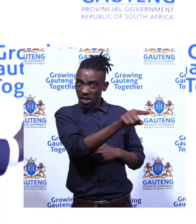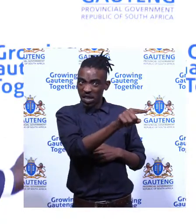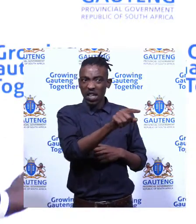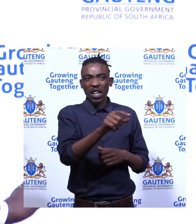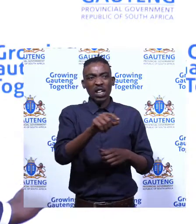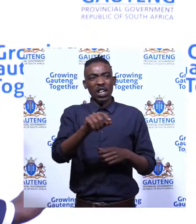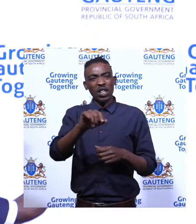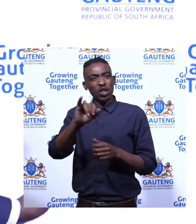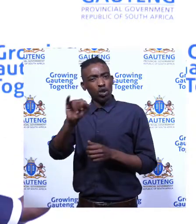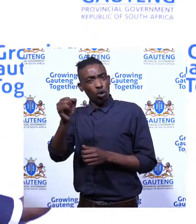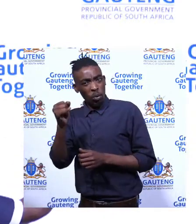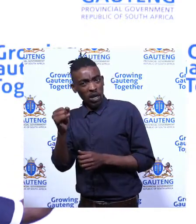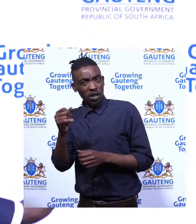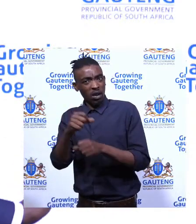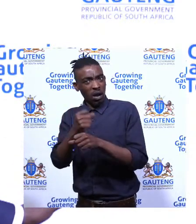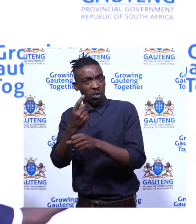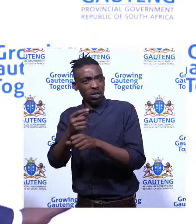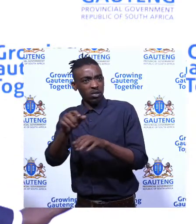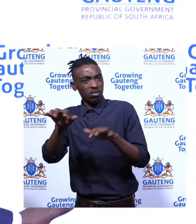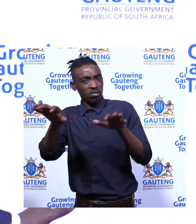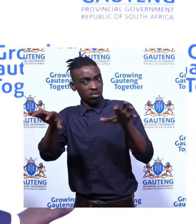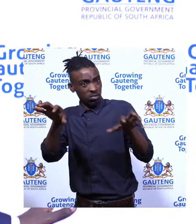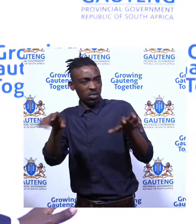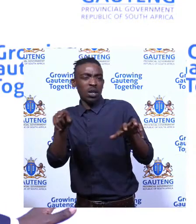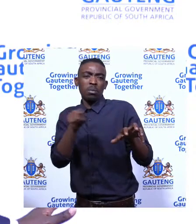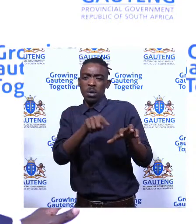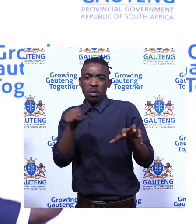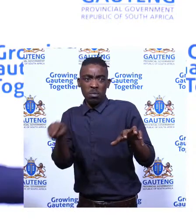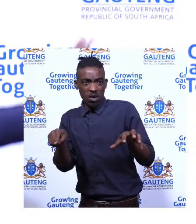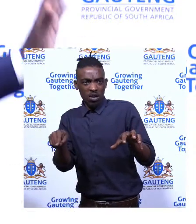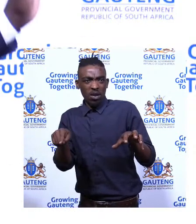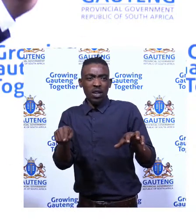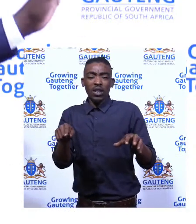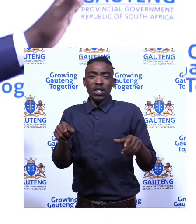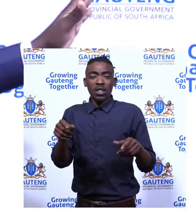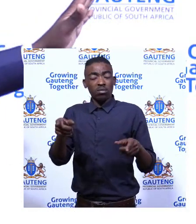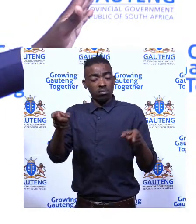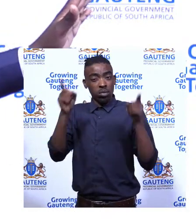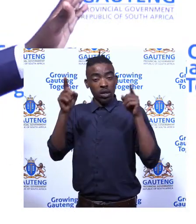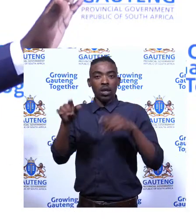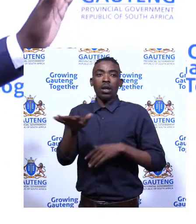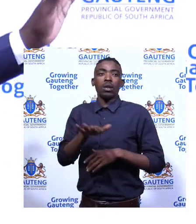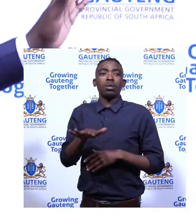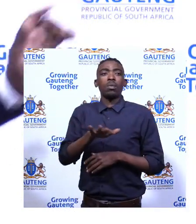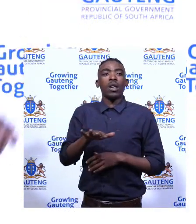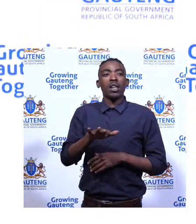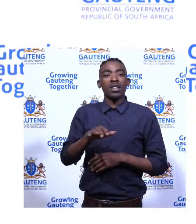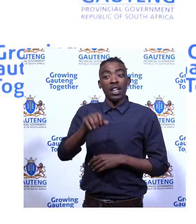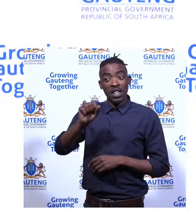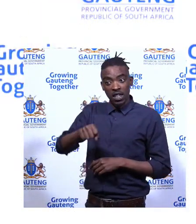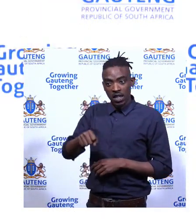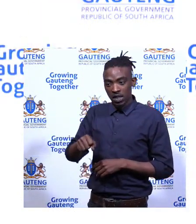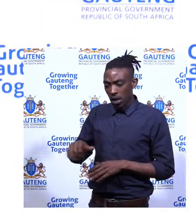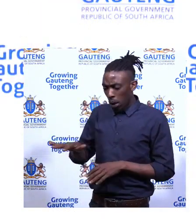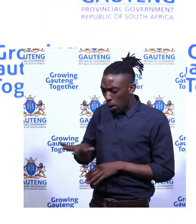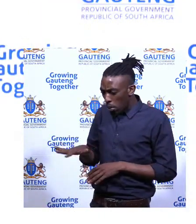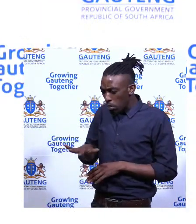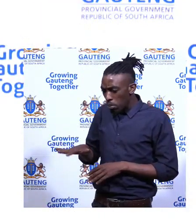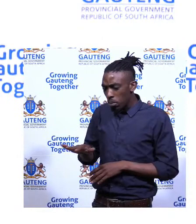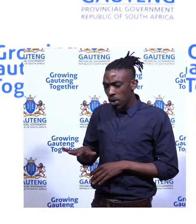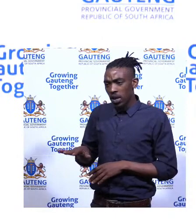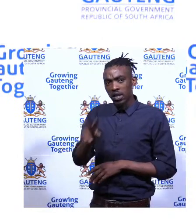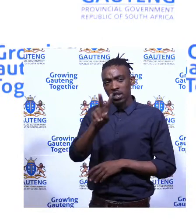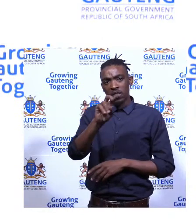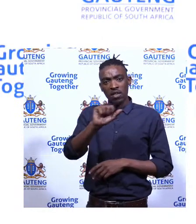certain factories in those areas. The hotspots in Sidibeng are also linked to certain level